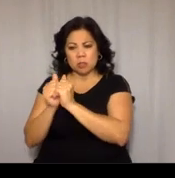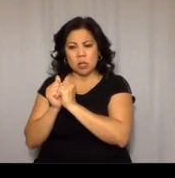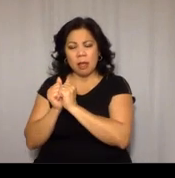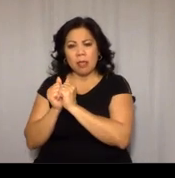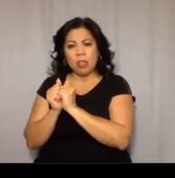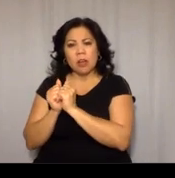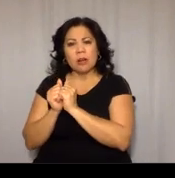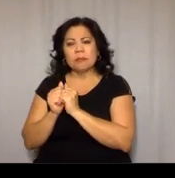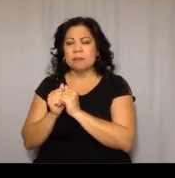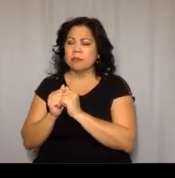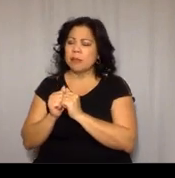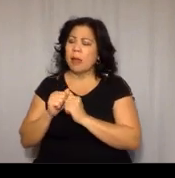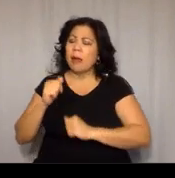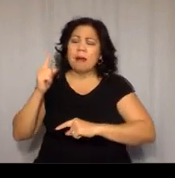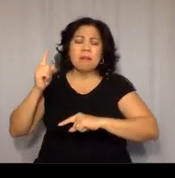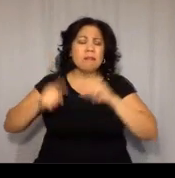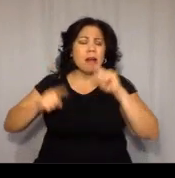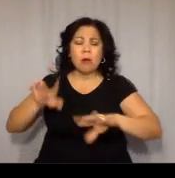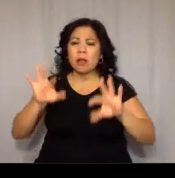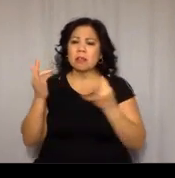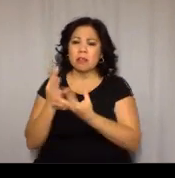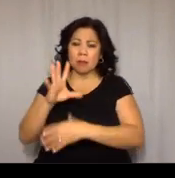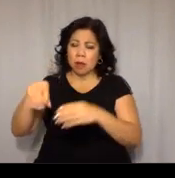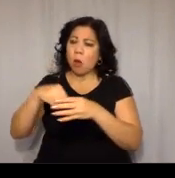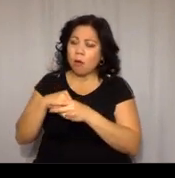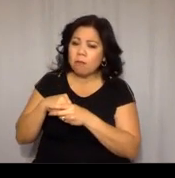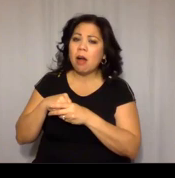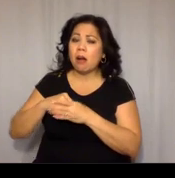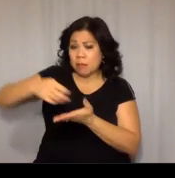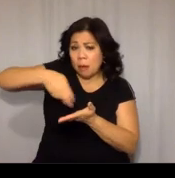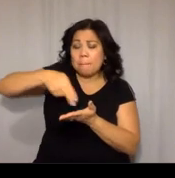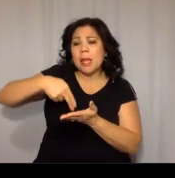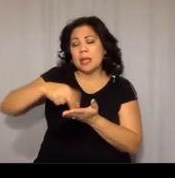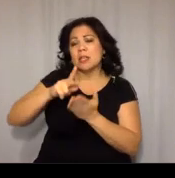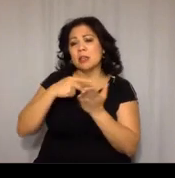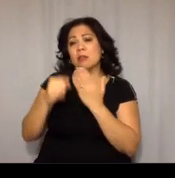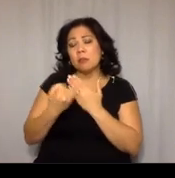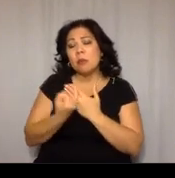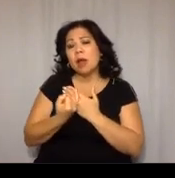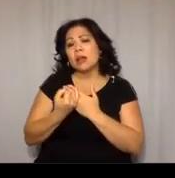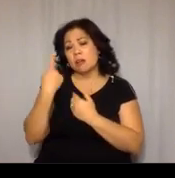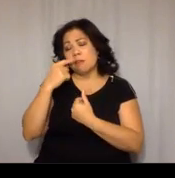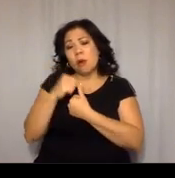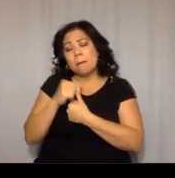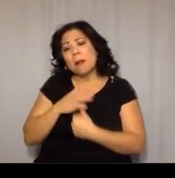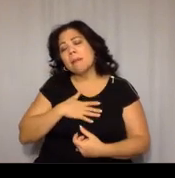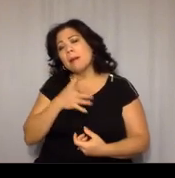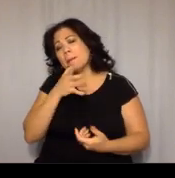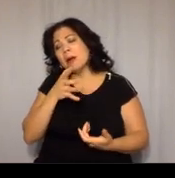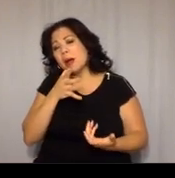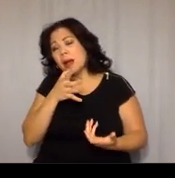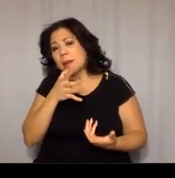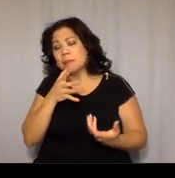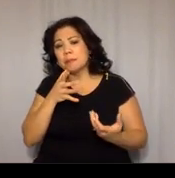ages, cousins and brothers and sisters and aunts and uncles and all sorts of different family members